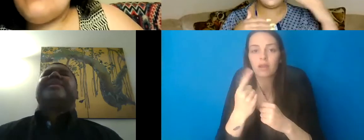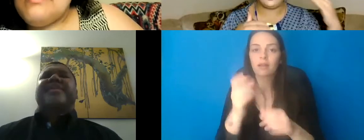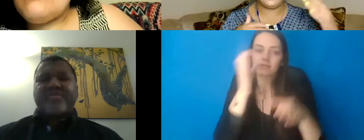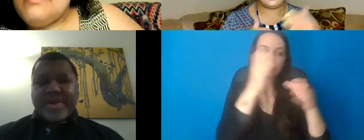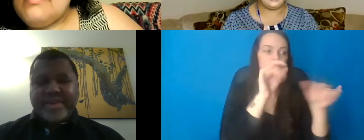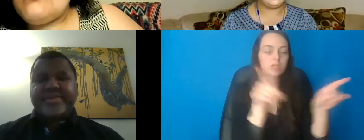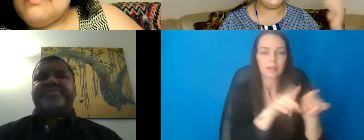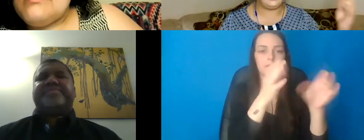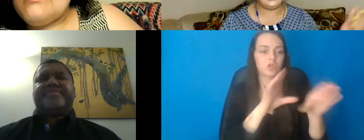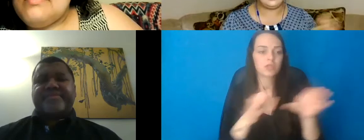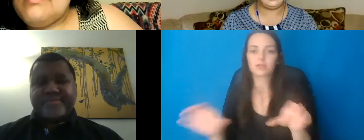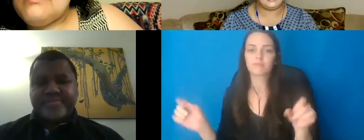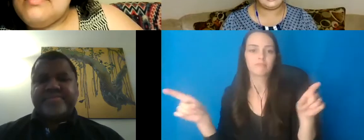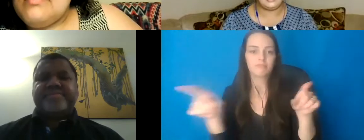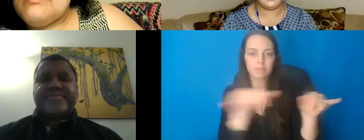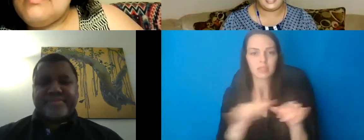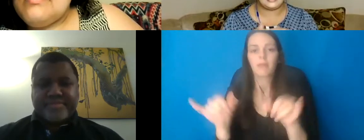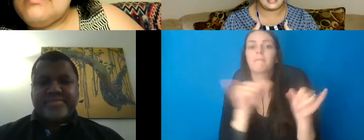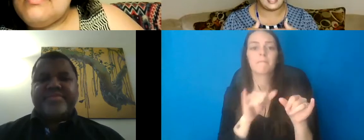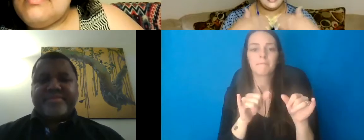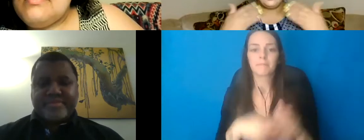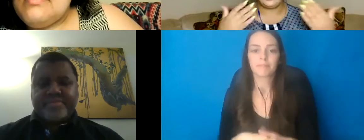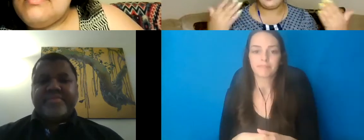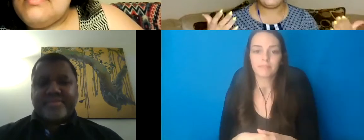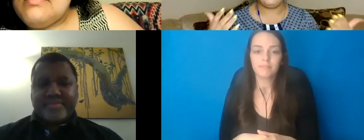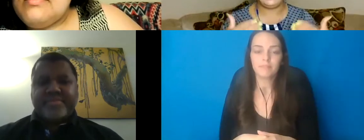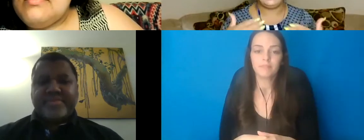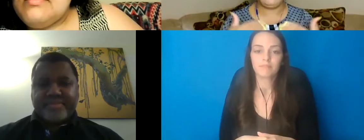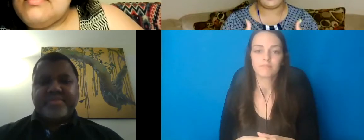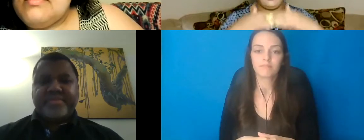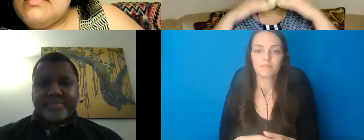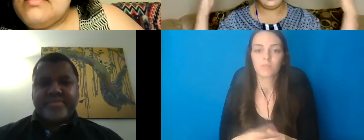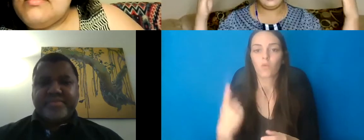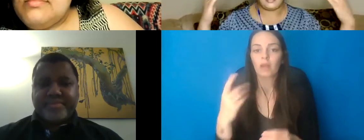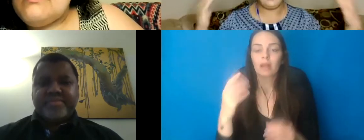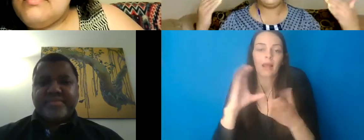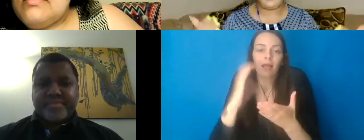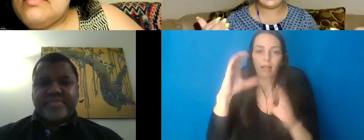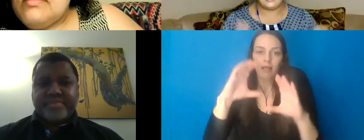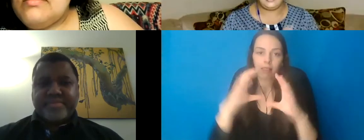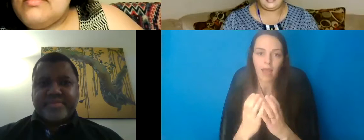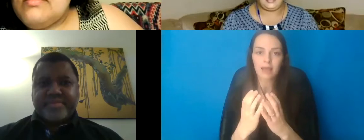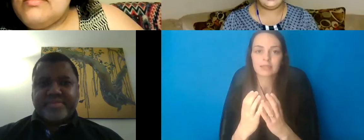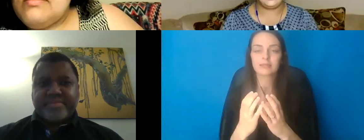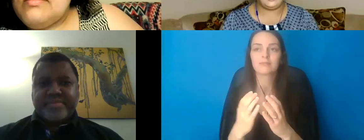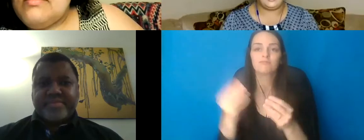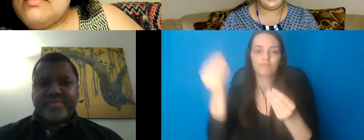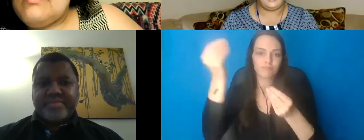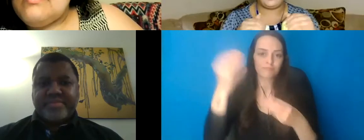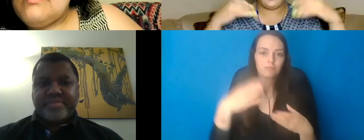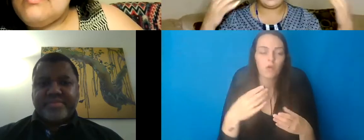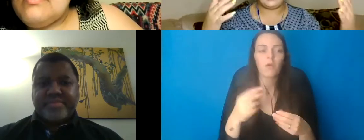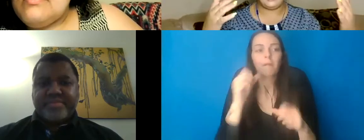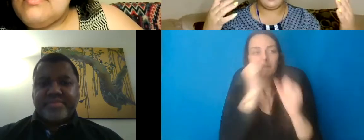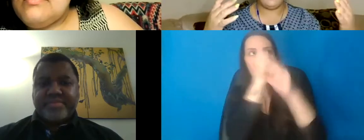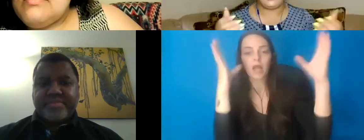it. I just did a class the other day, and it's like, just picture building, if you had a 9-foot fence and everybody wants to